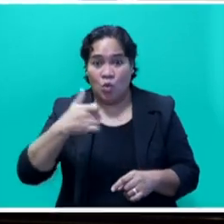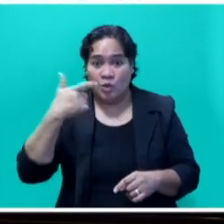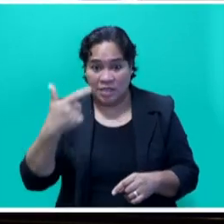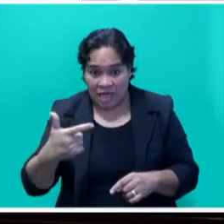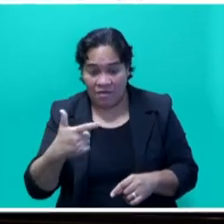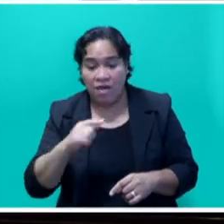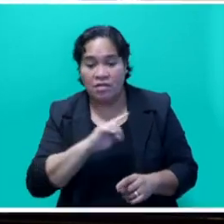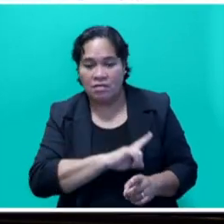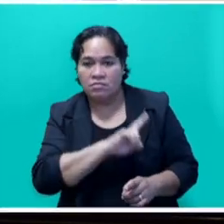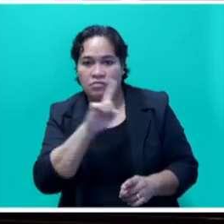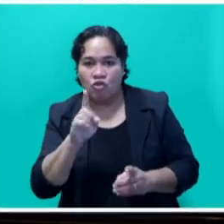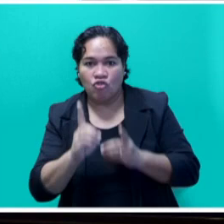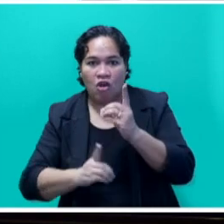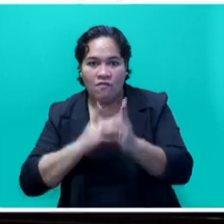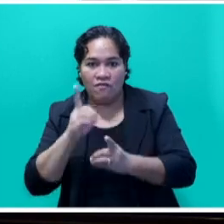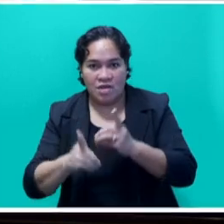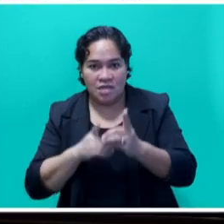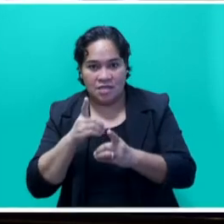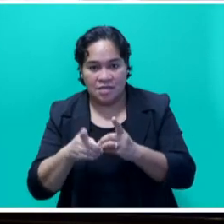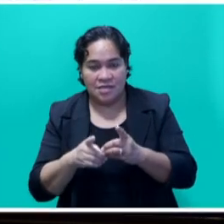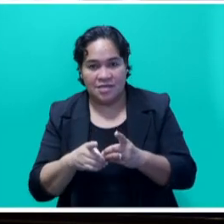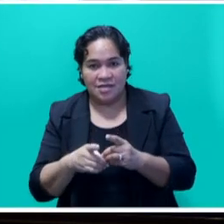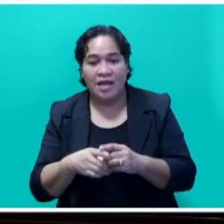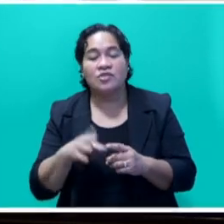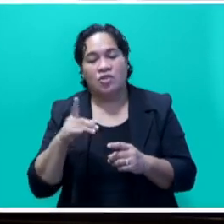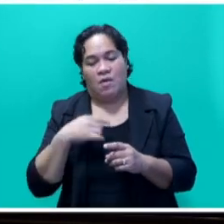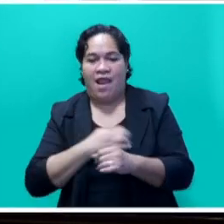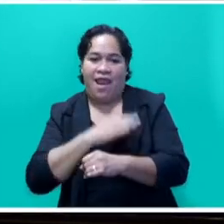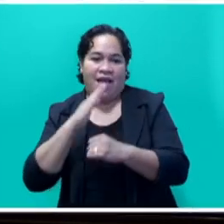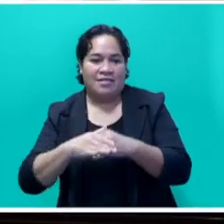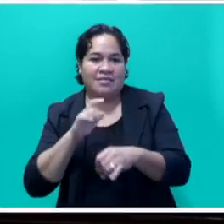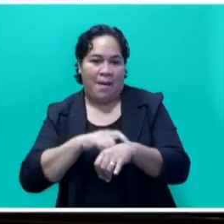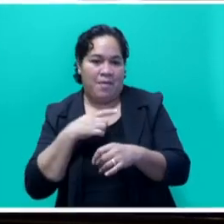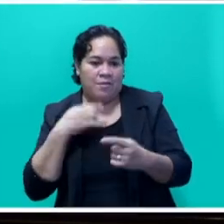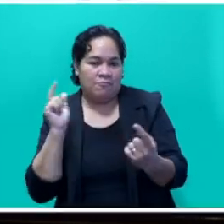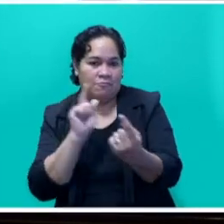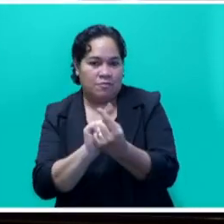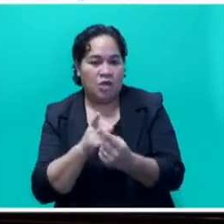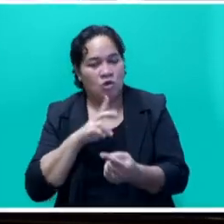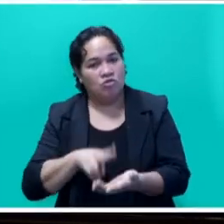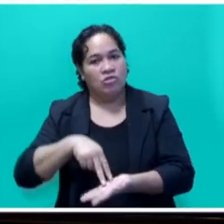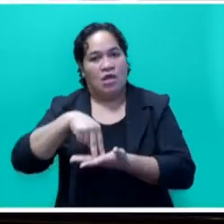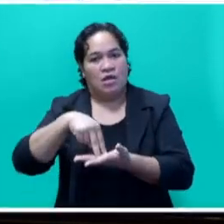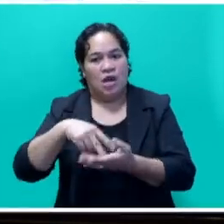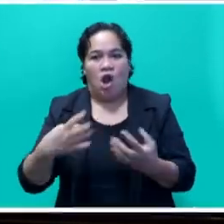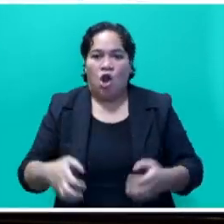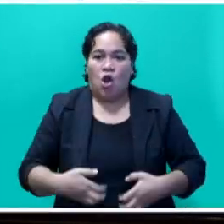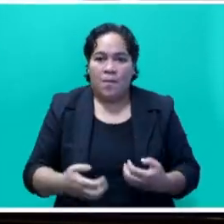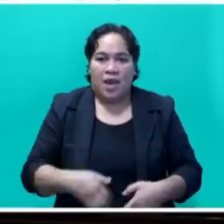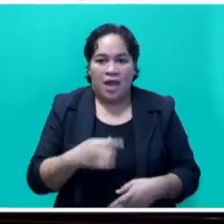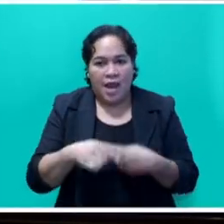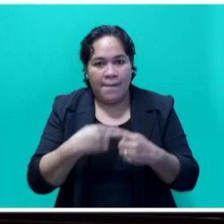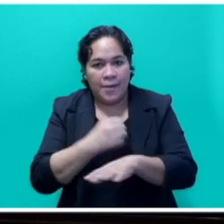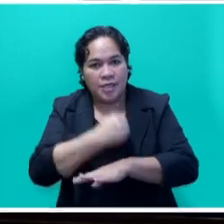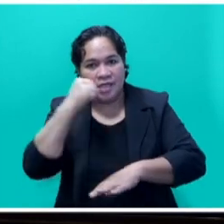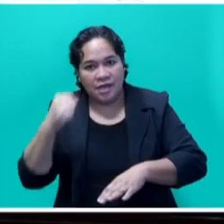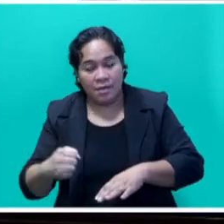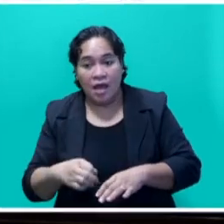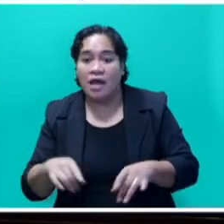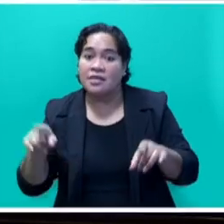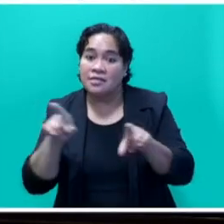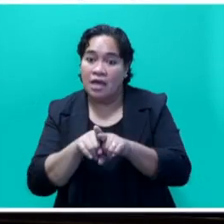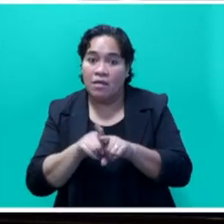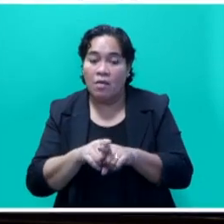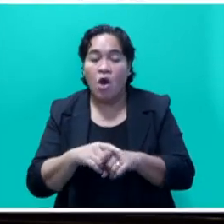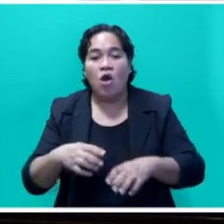Asia conferences. In one conference specifically, that's the last engagement I had with him, he stood up and complained about the government, then in the same breath complained